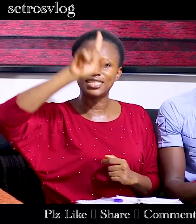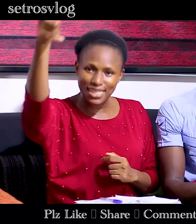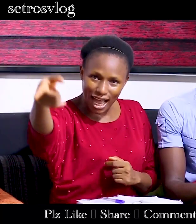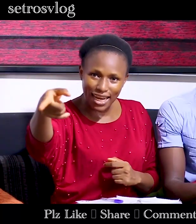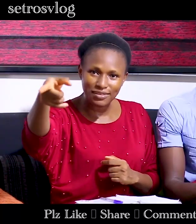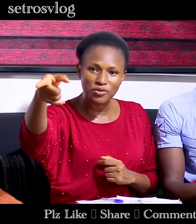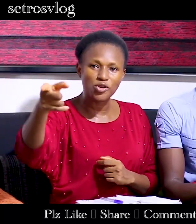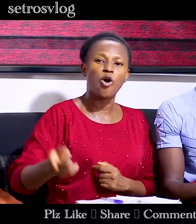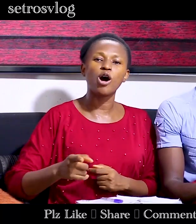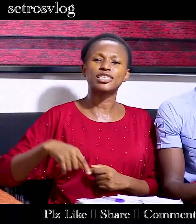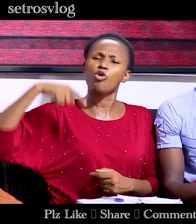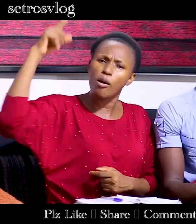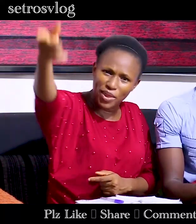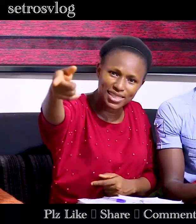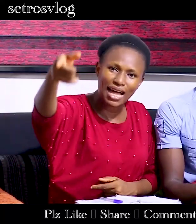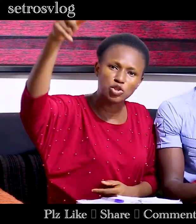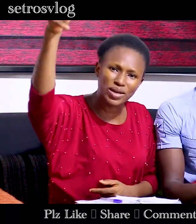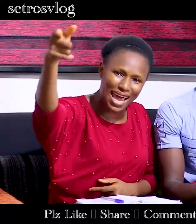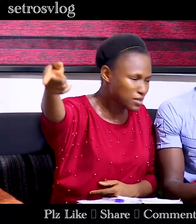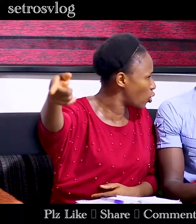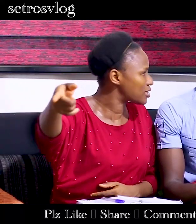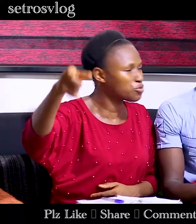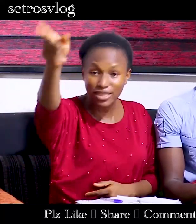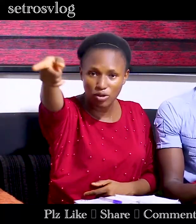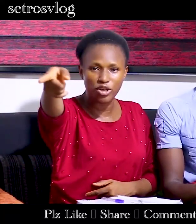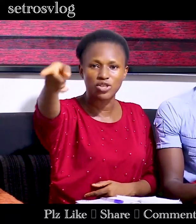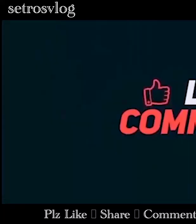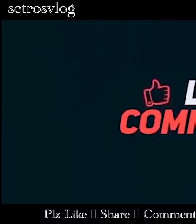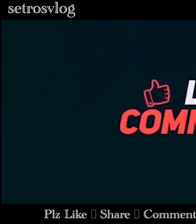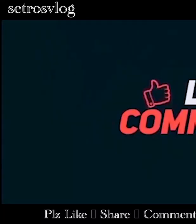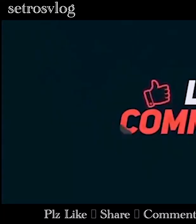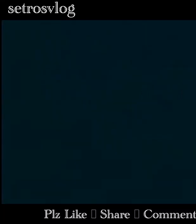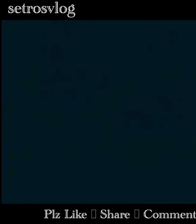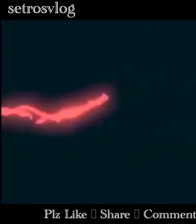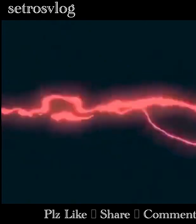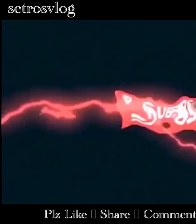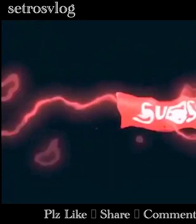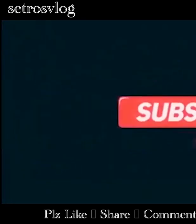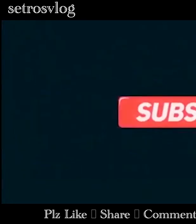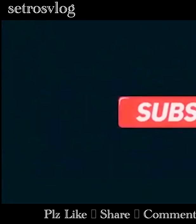out for this, our next video on the companies that are doing exploits, great innovations.